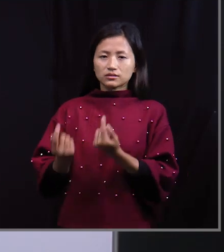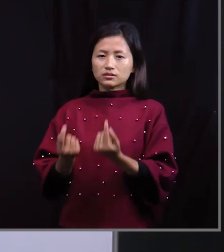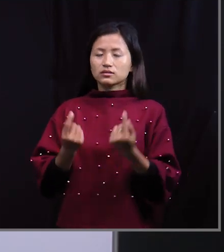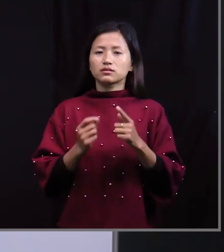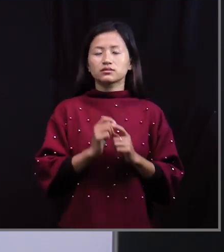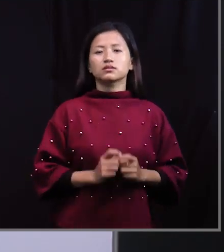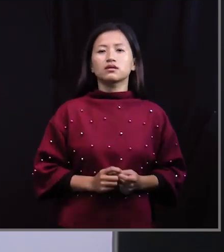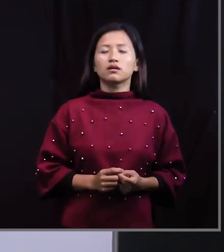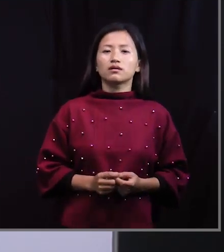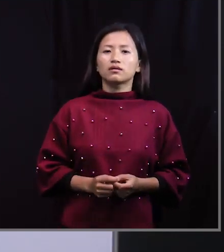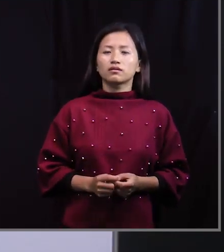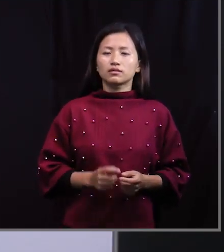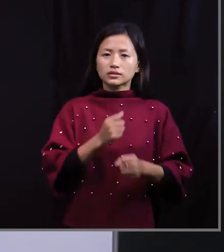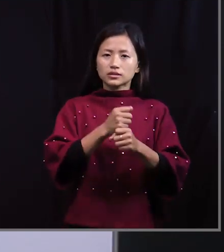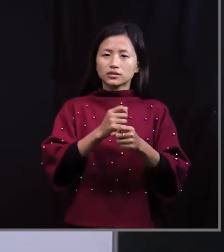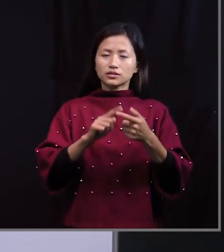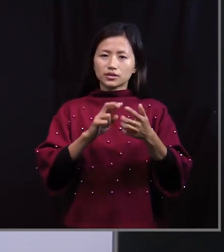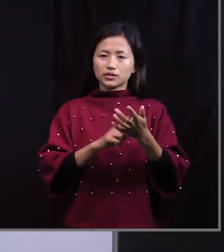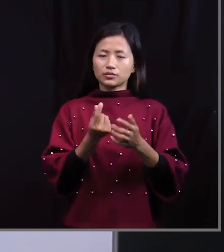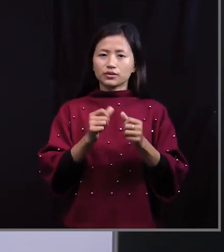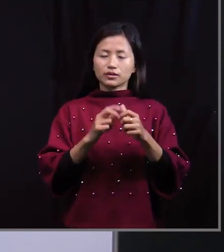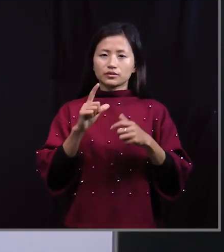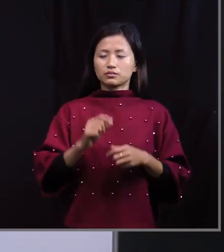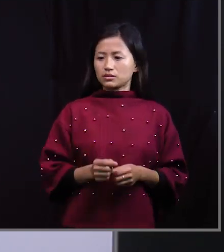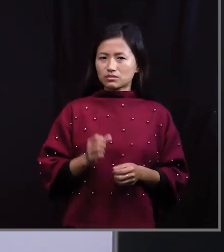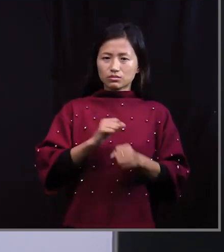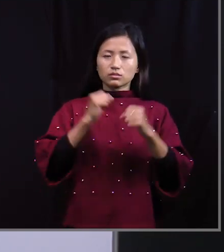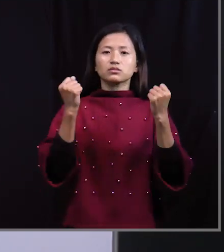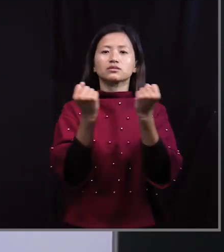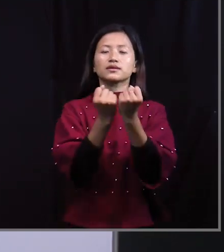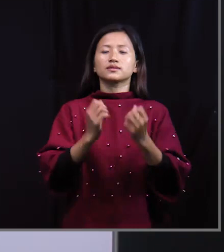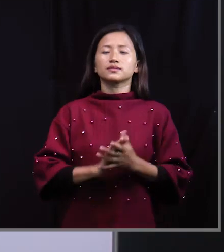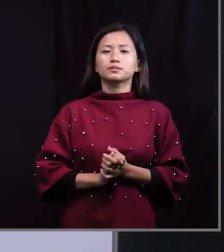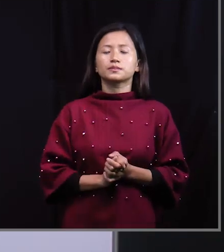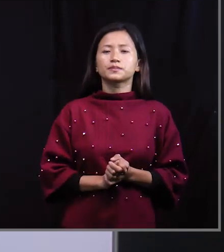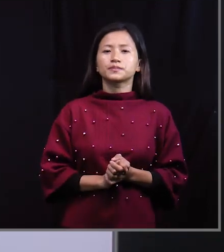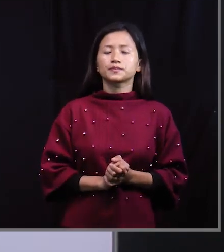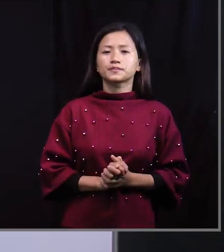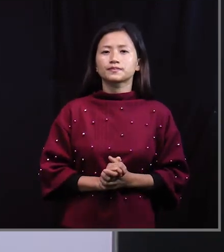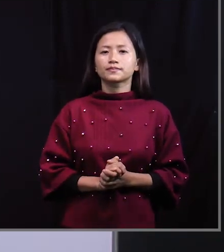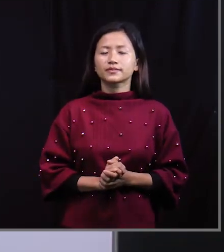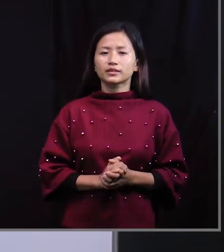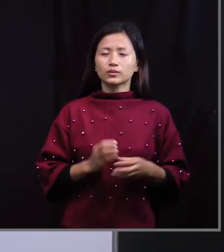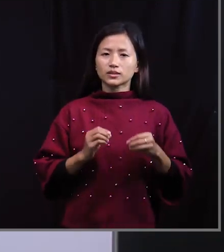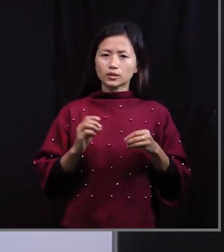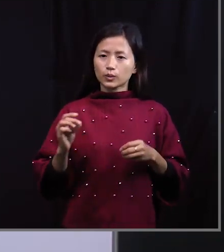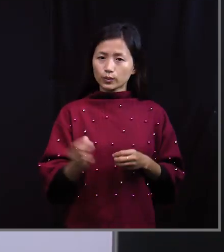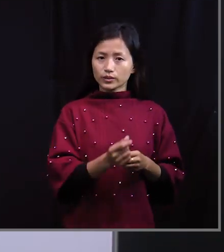your competitors, and general public here means society. So this was a quick